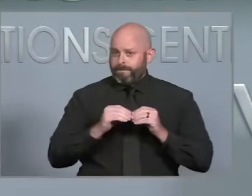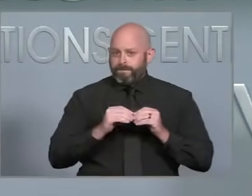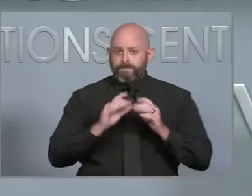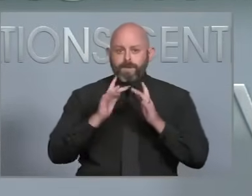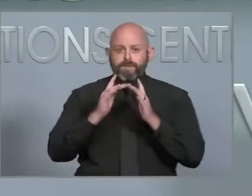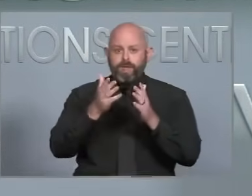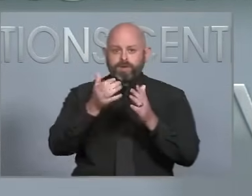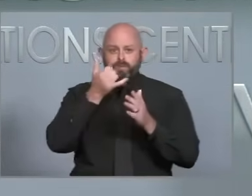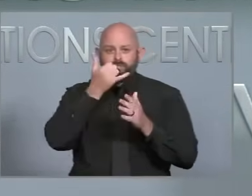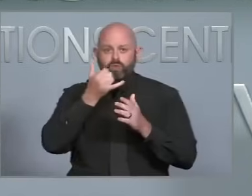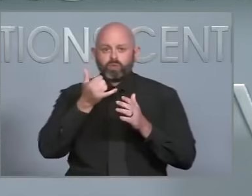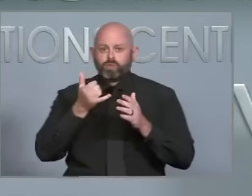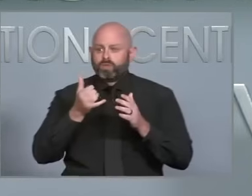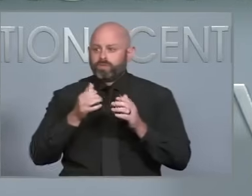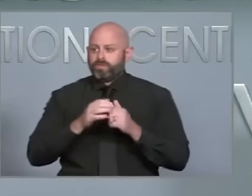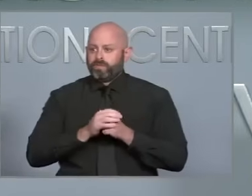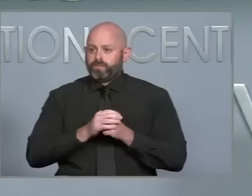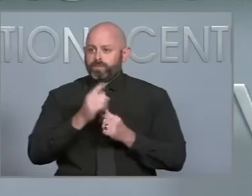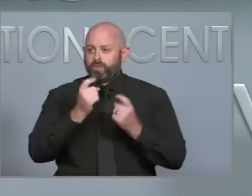Online? Yes.